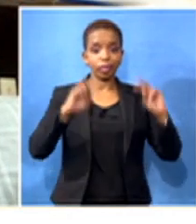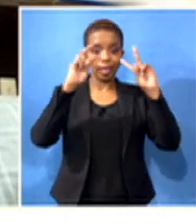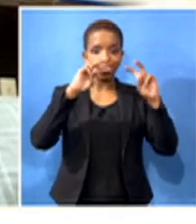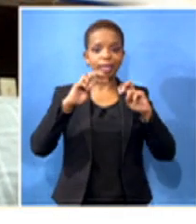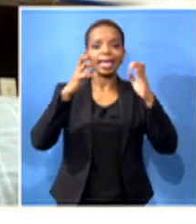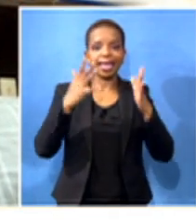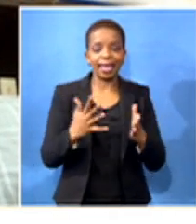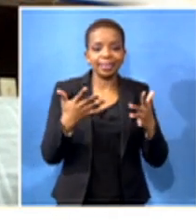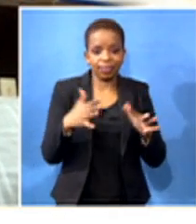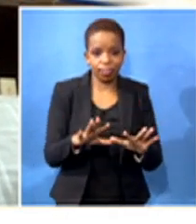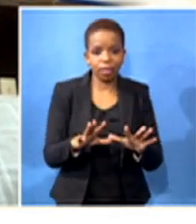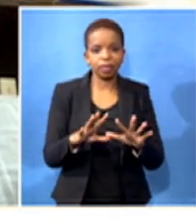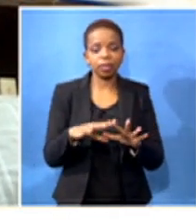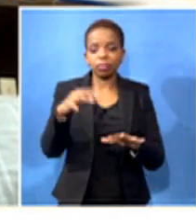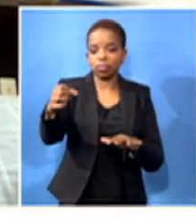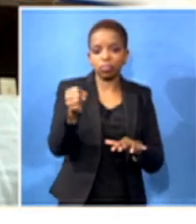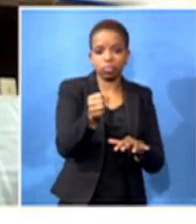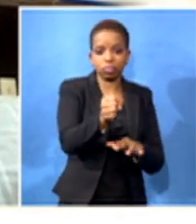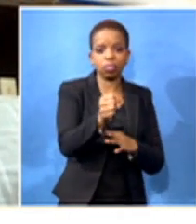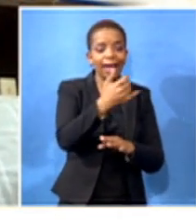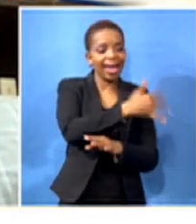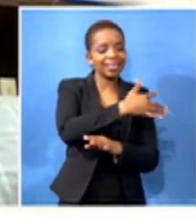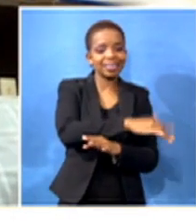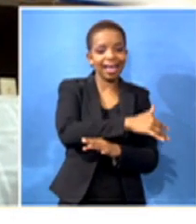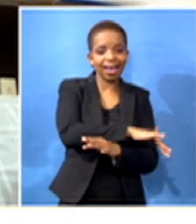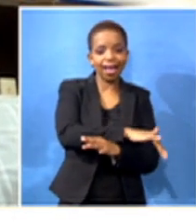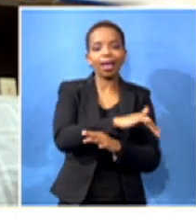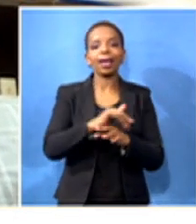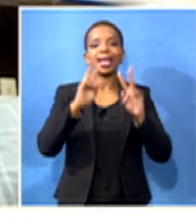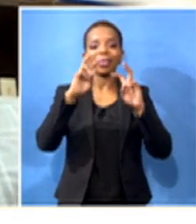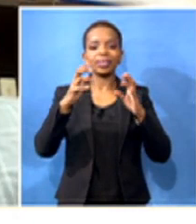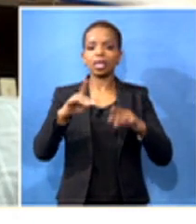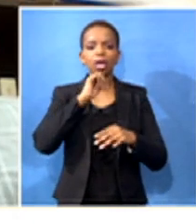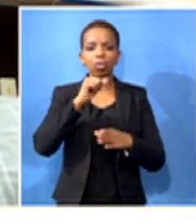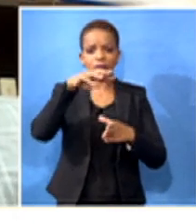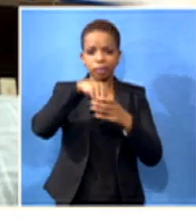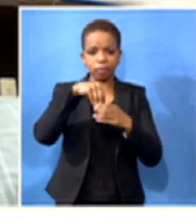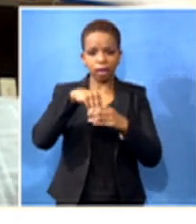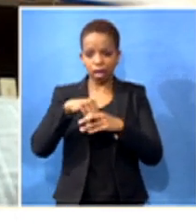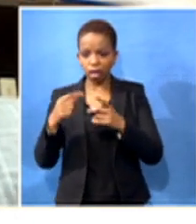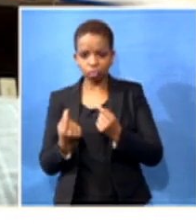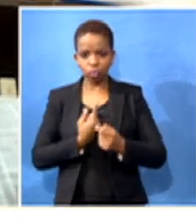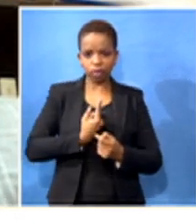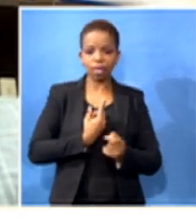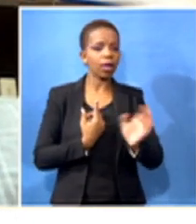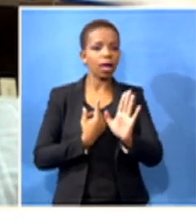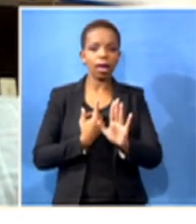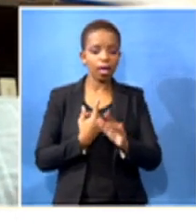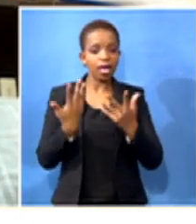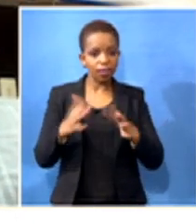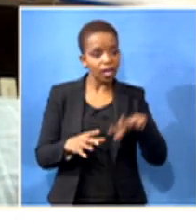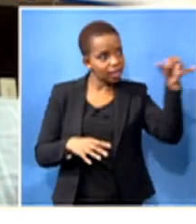is an external investigator. We are not doing an internal audit. We have appointed an external